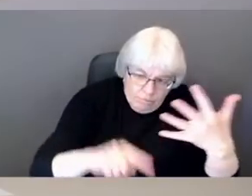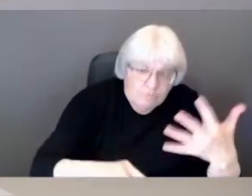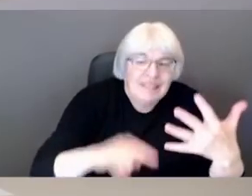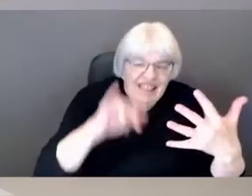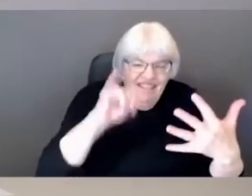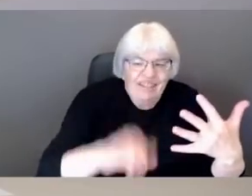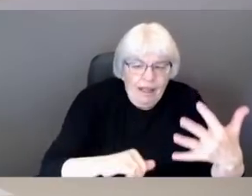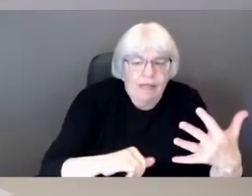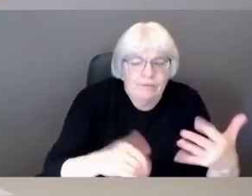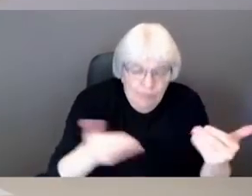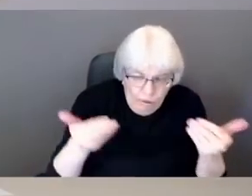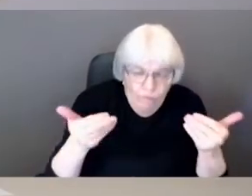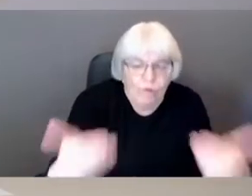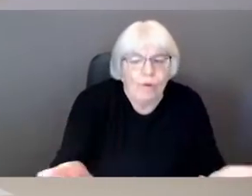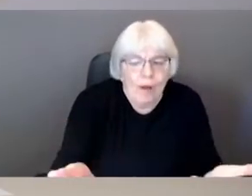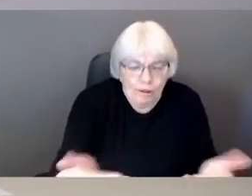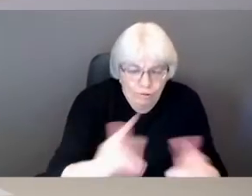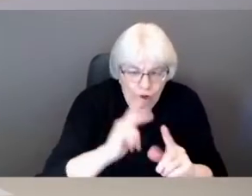think